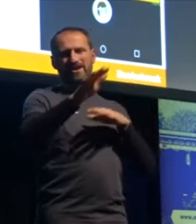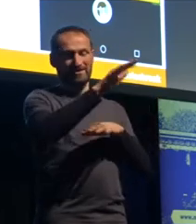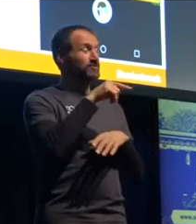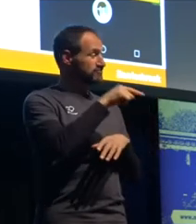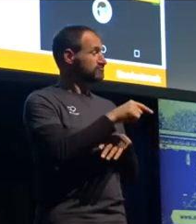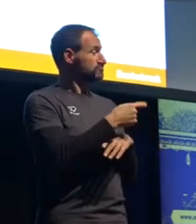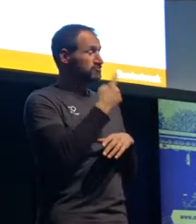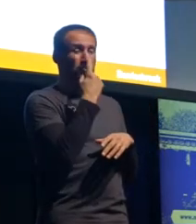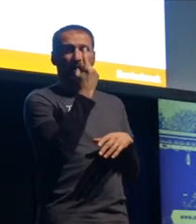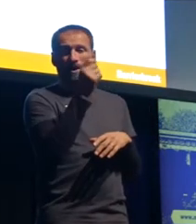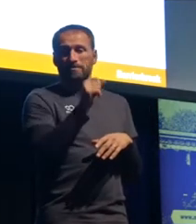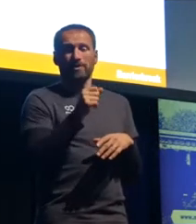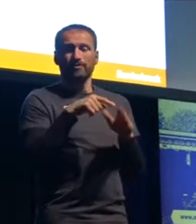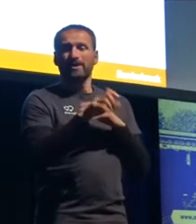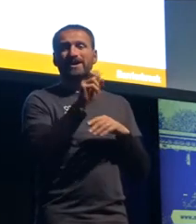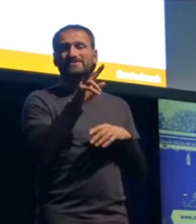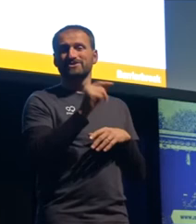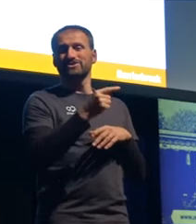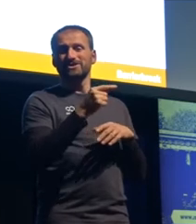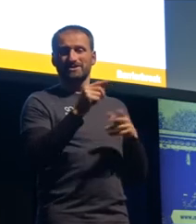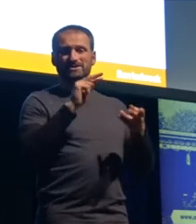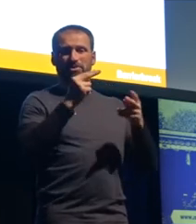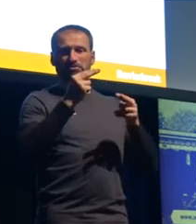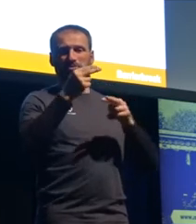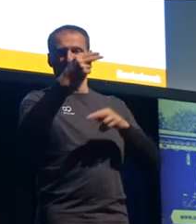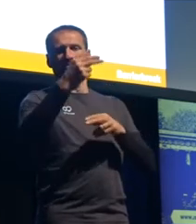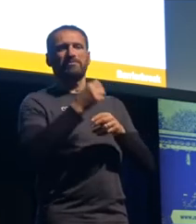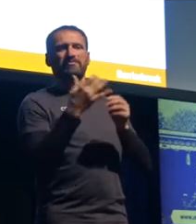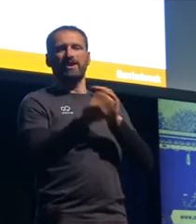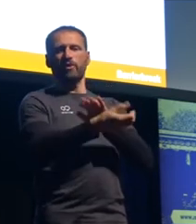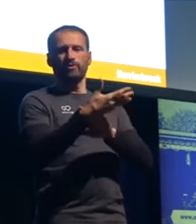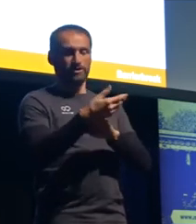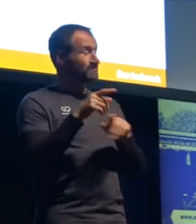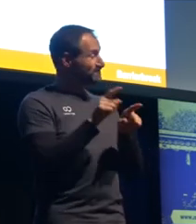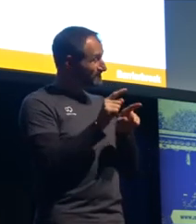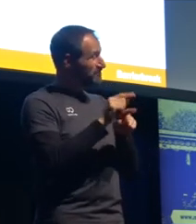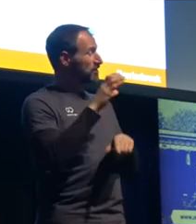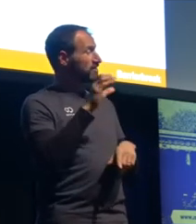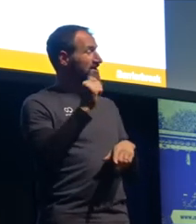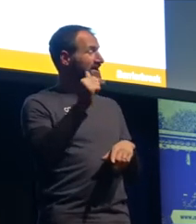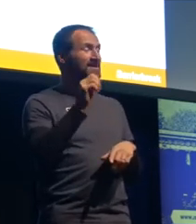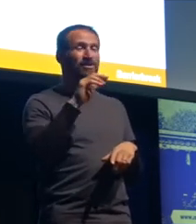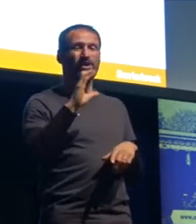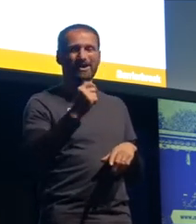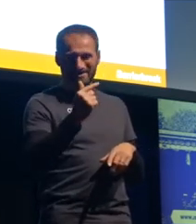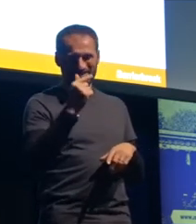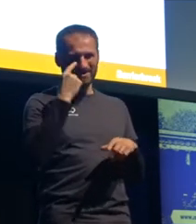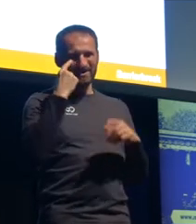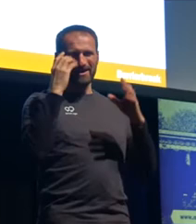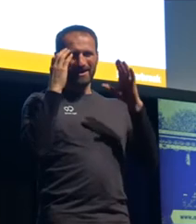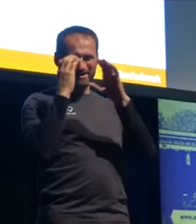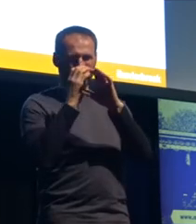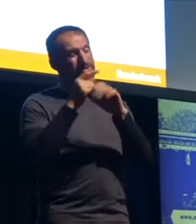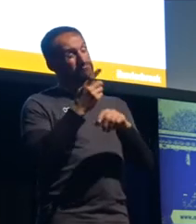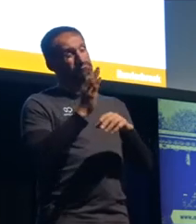WebRTC output. The same thing with cataracts. So cataract is cause of half of the blindness